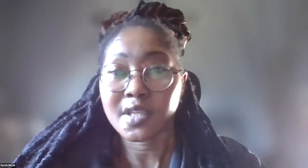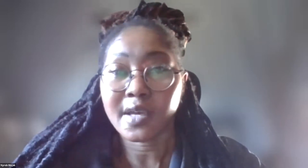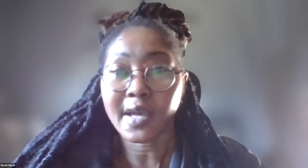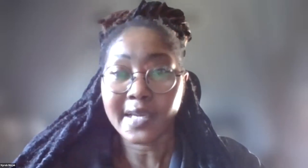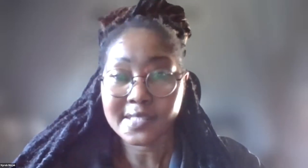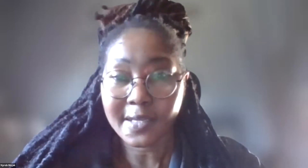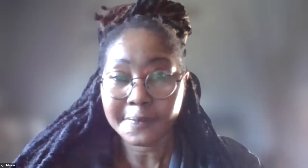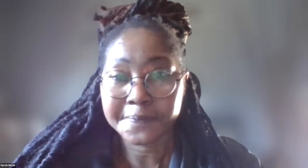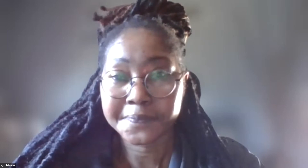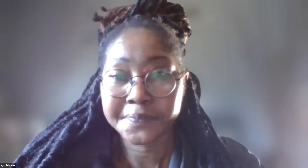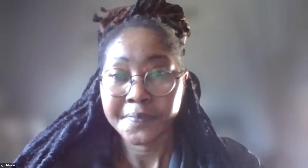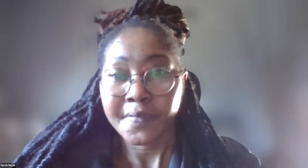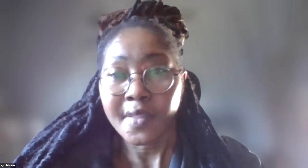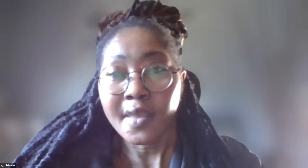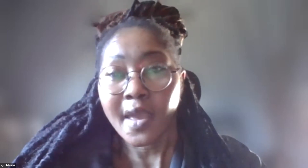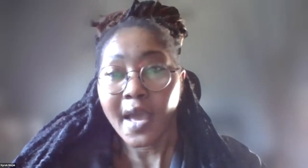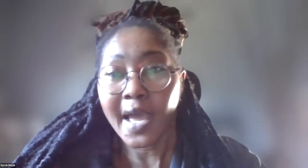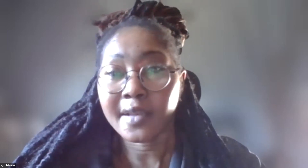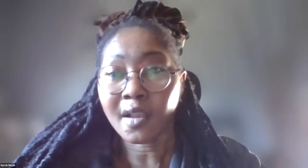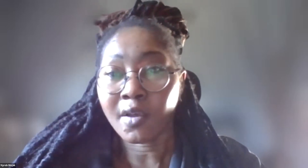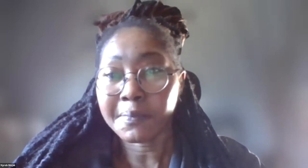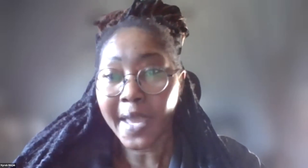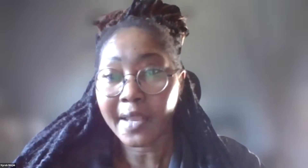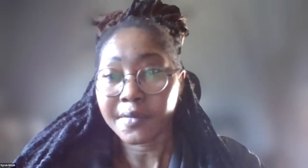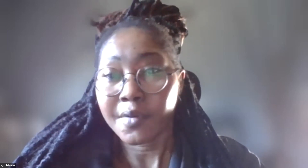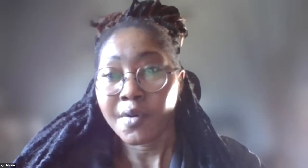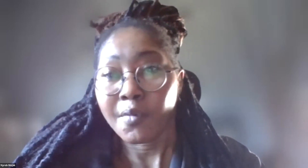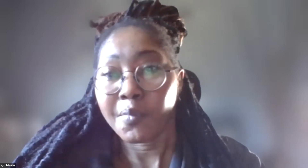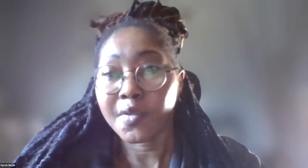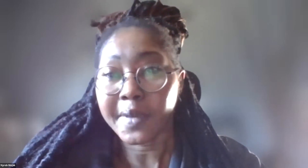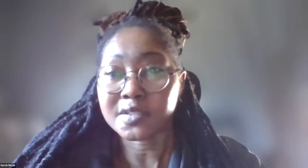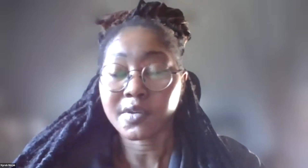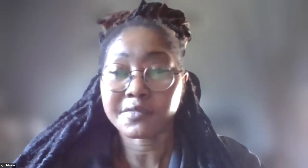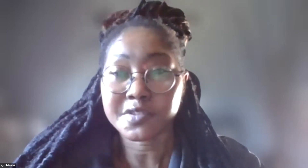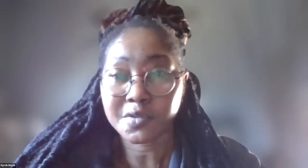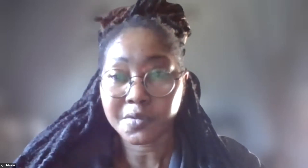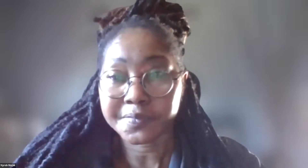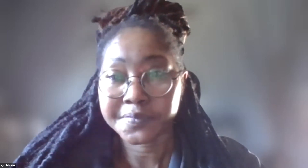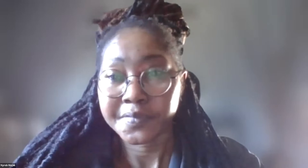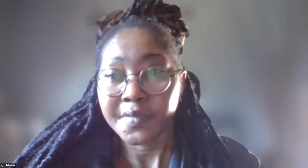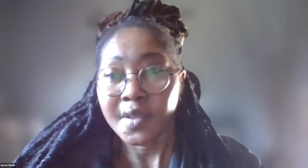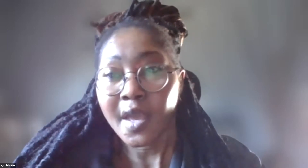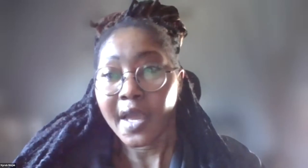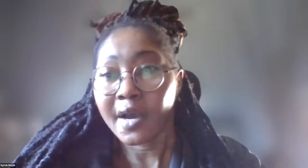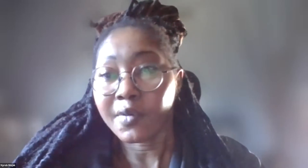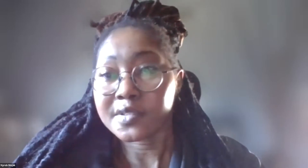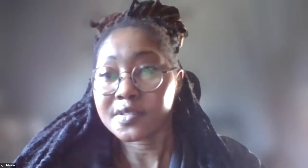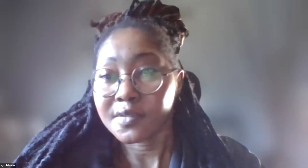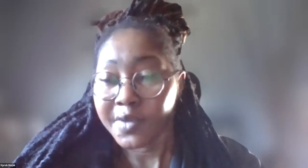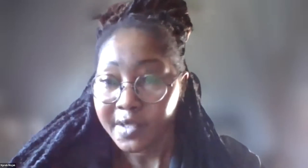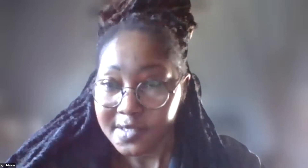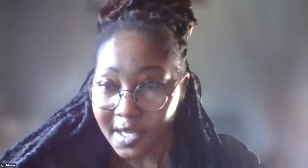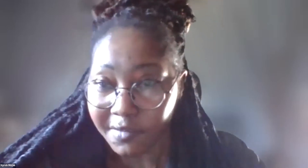prior to the accident. I had a lot of pain, both mental and physical. And I